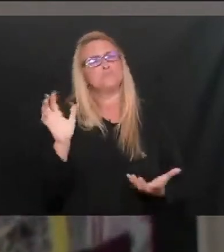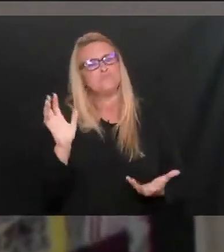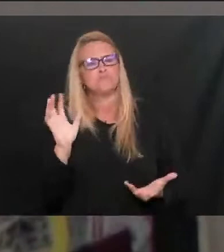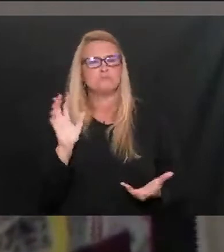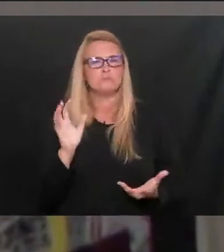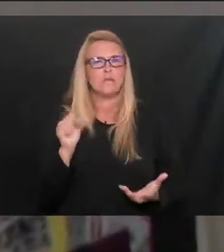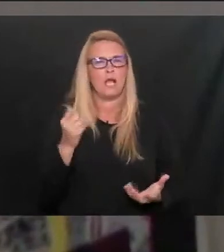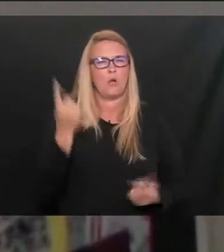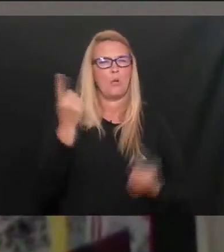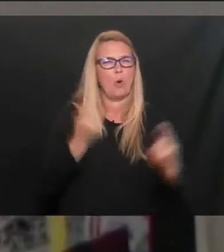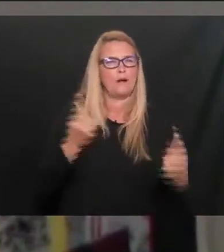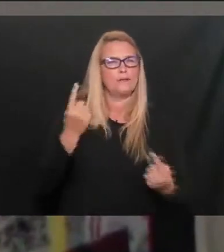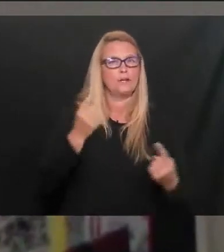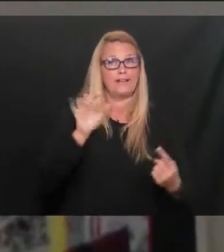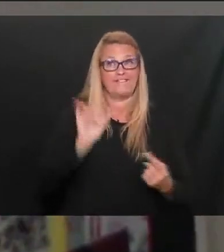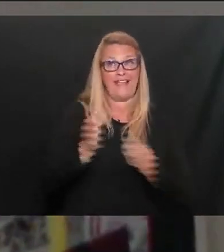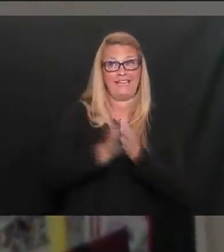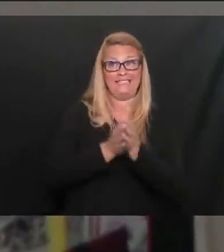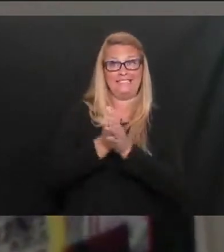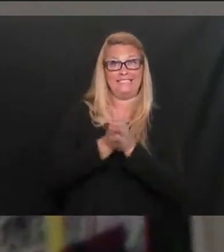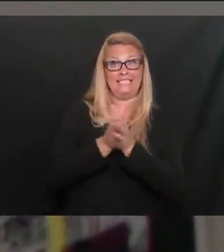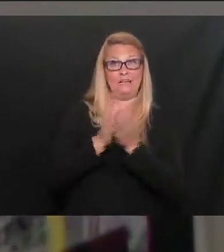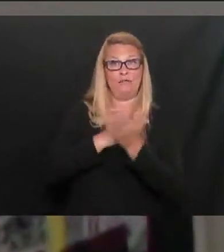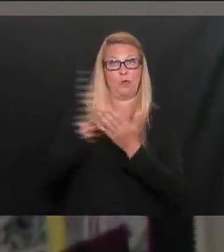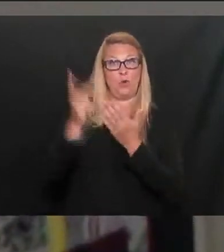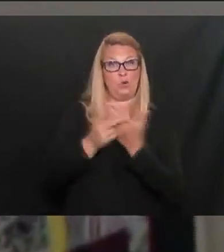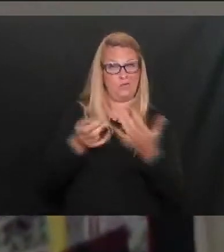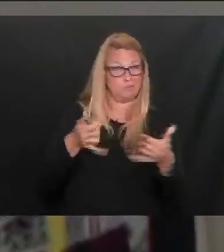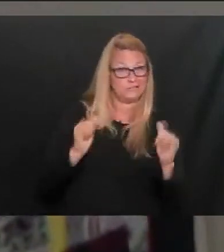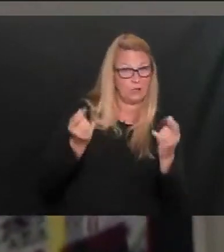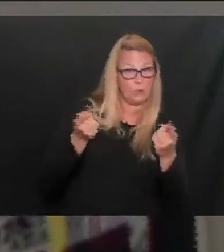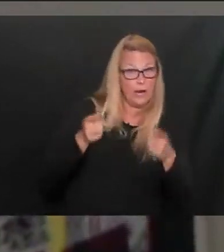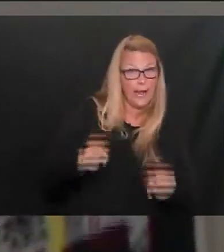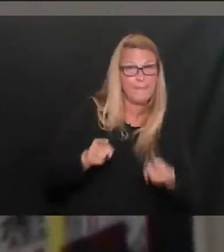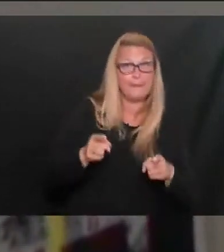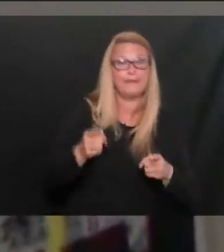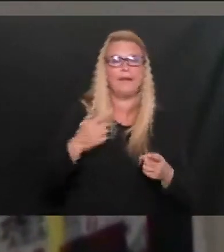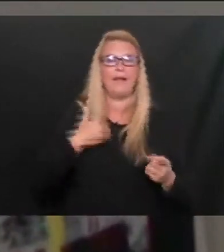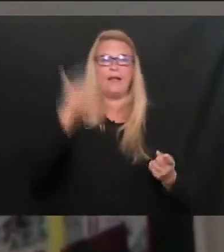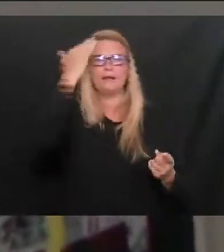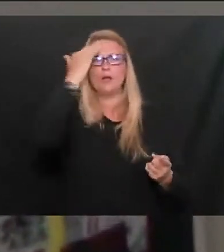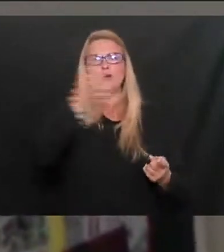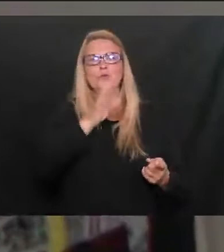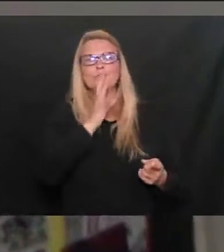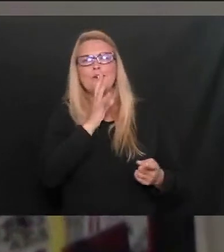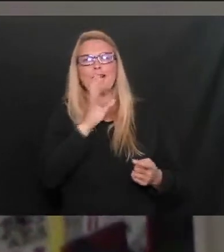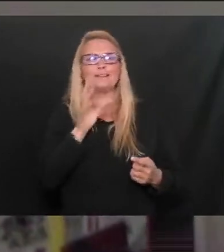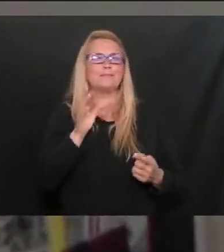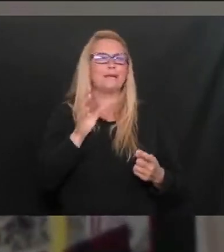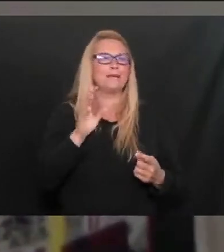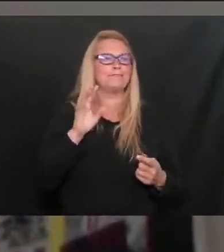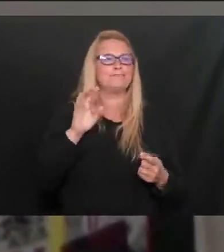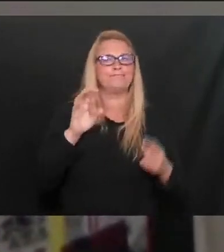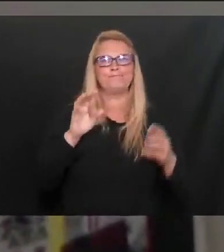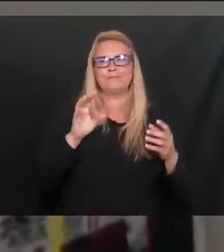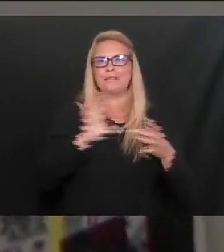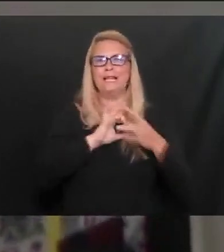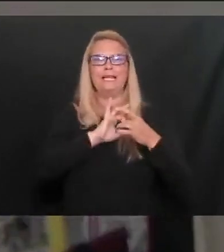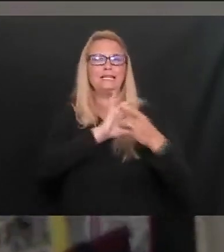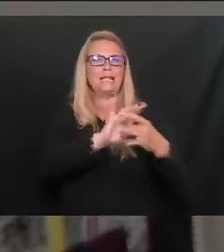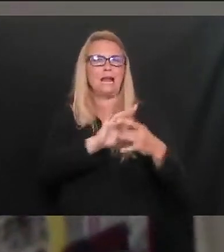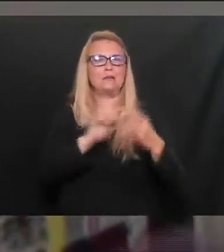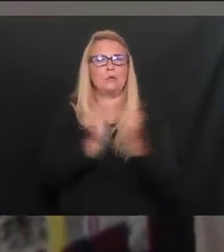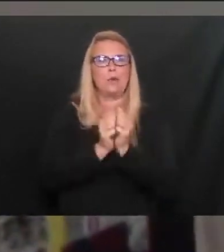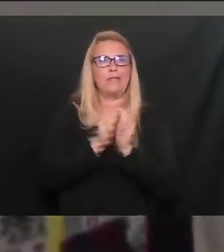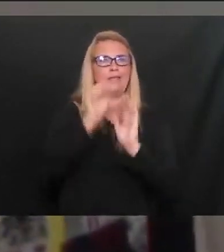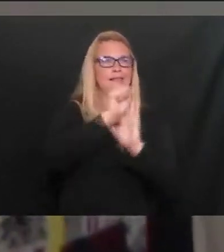any element of that incentive program is still on the table. I know initially you had talked about a match between the state and employers, then